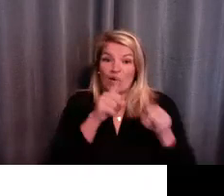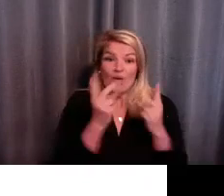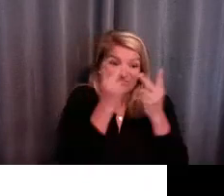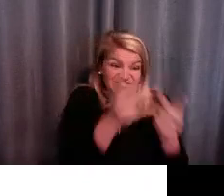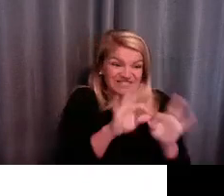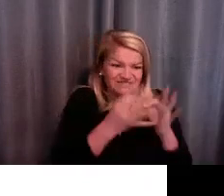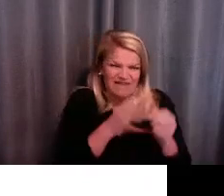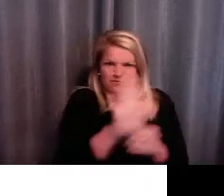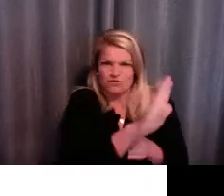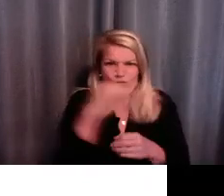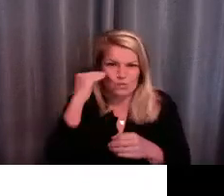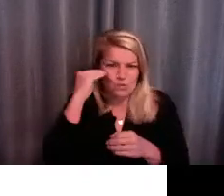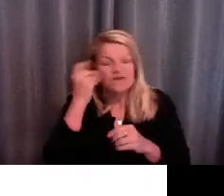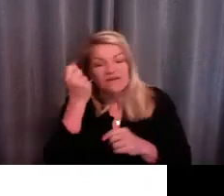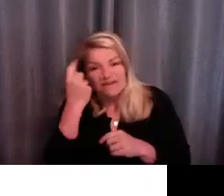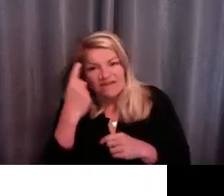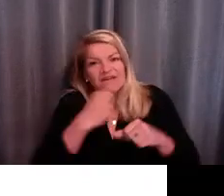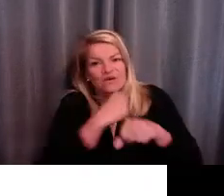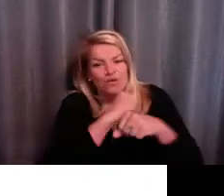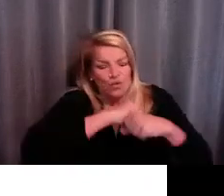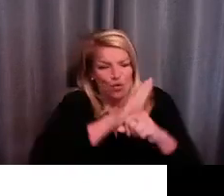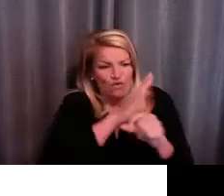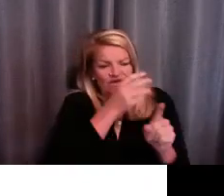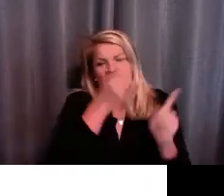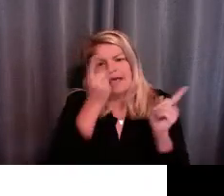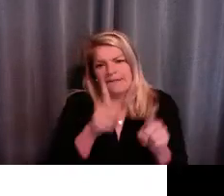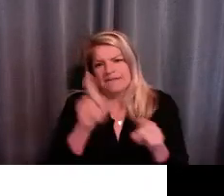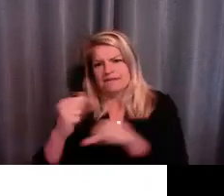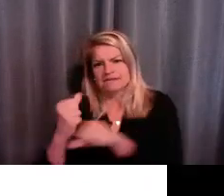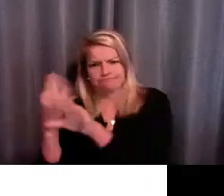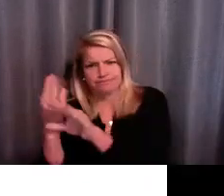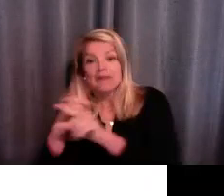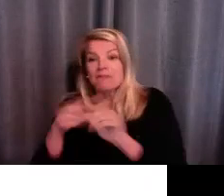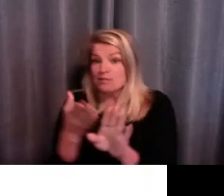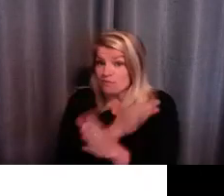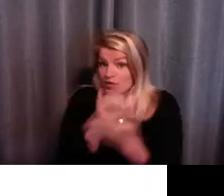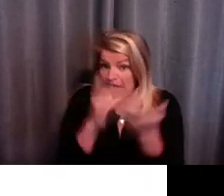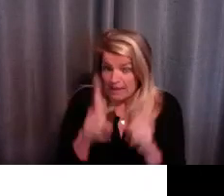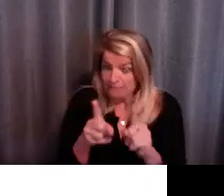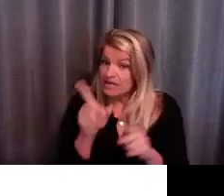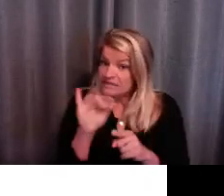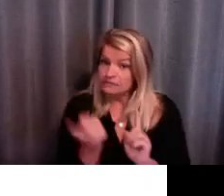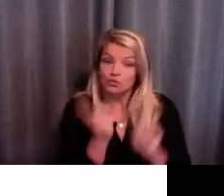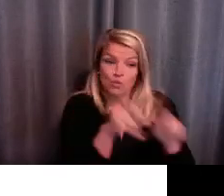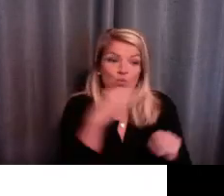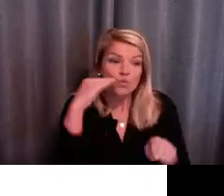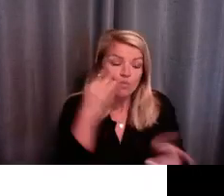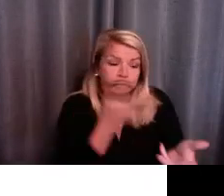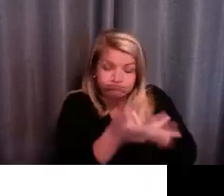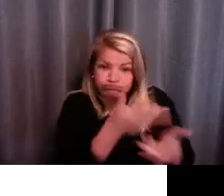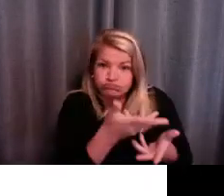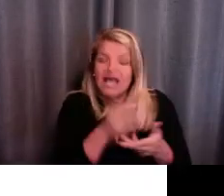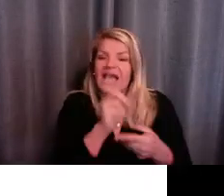with COVID over virtual platform, but pre-COVID through home visits to train caregivers